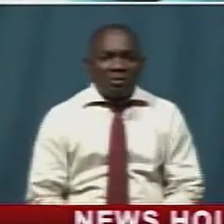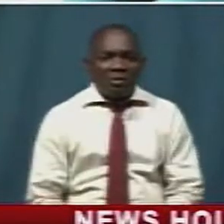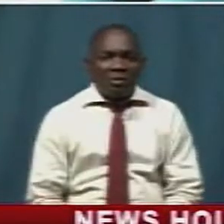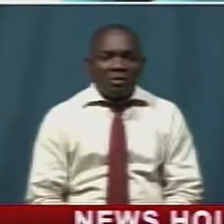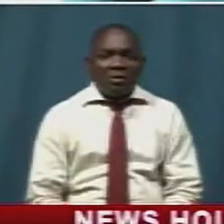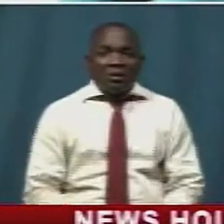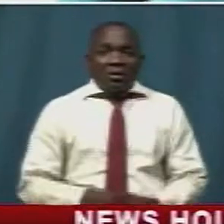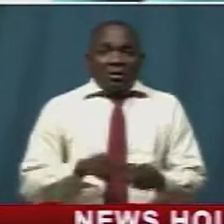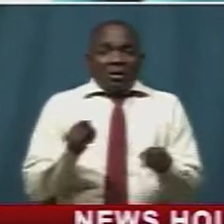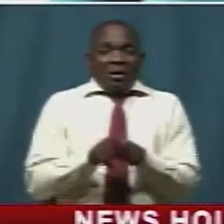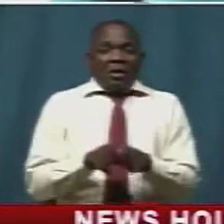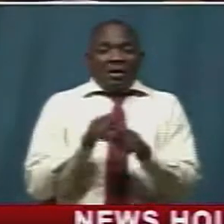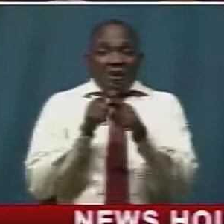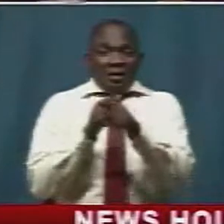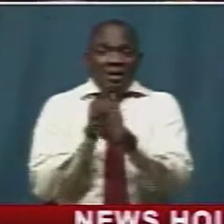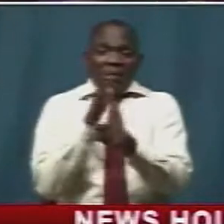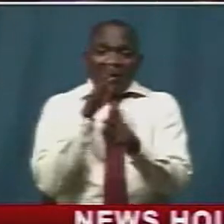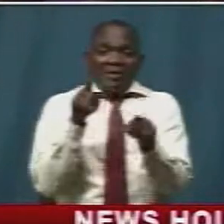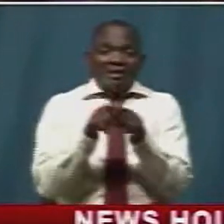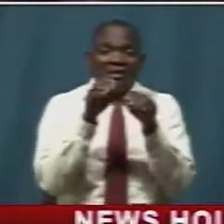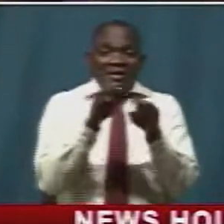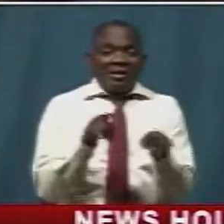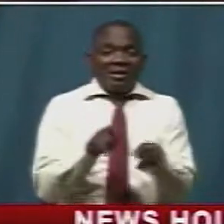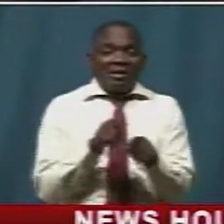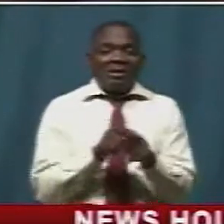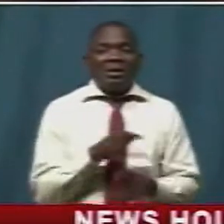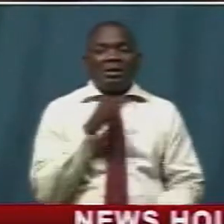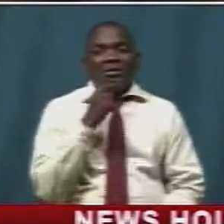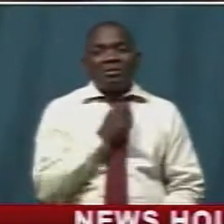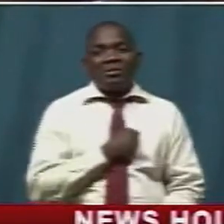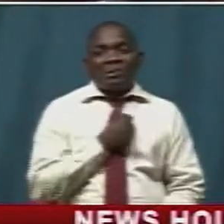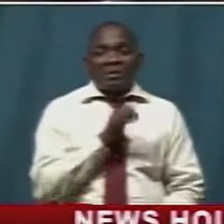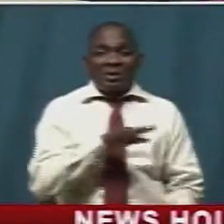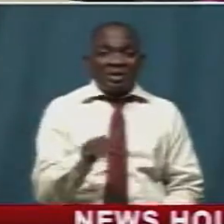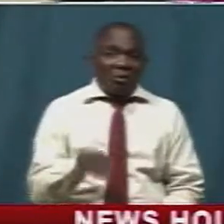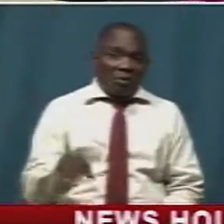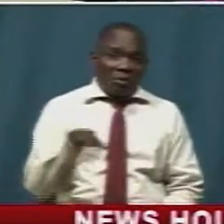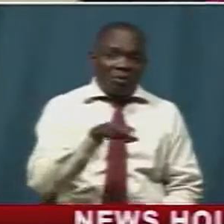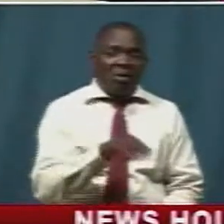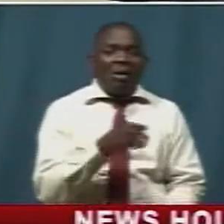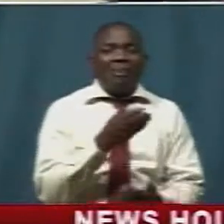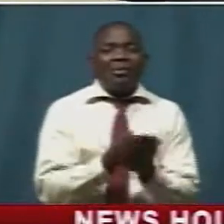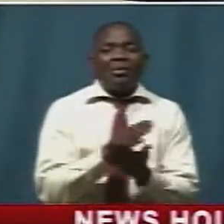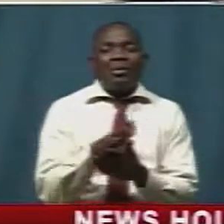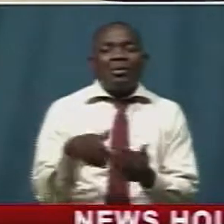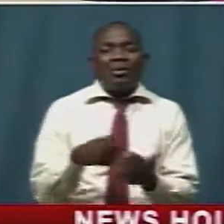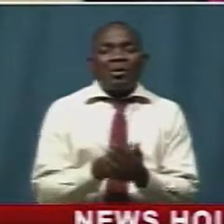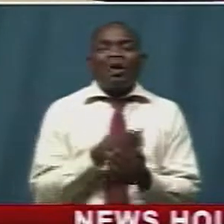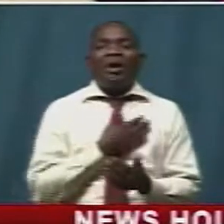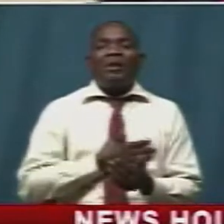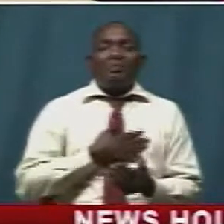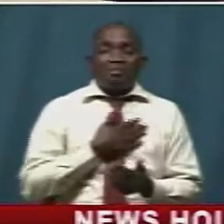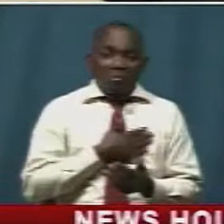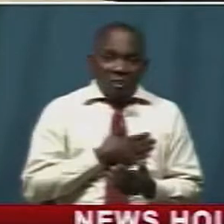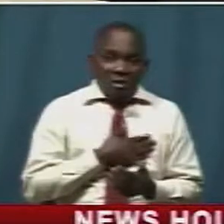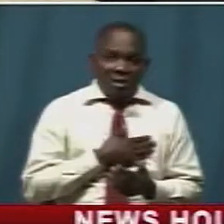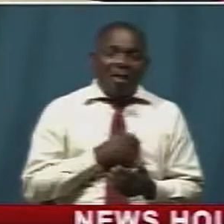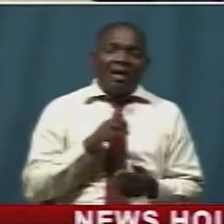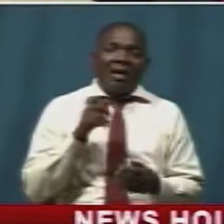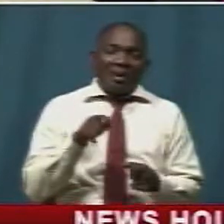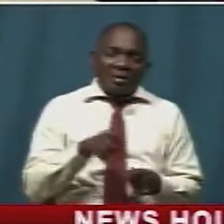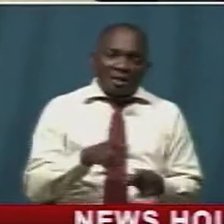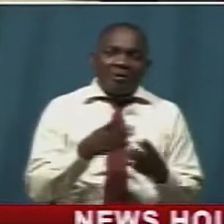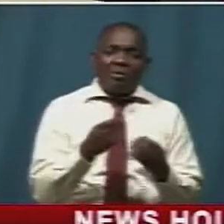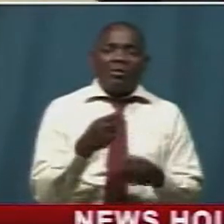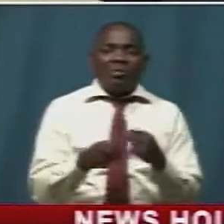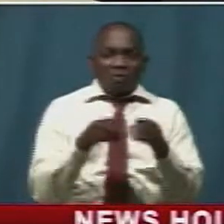themselves. As a mother and a teacher, she sympathized with the children and asked them to rise above their present situation